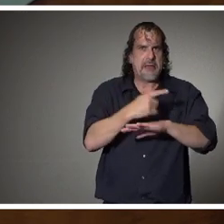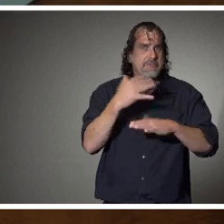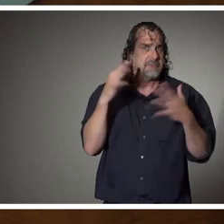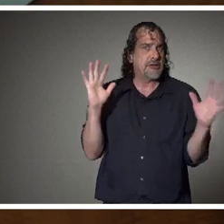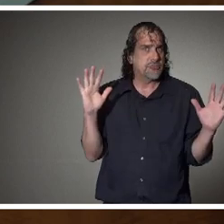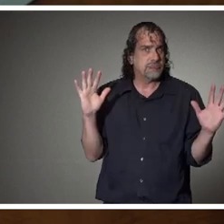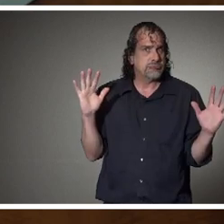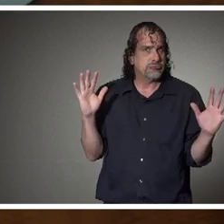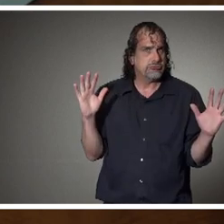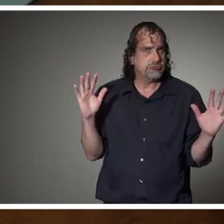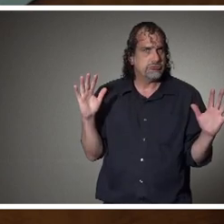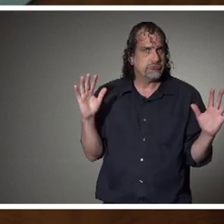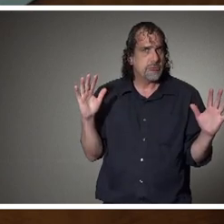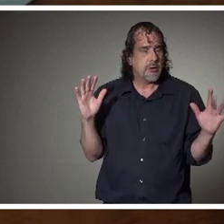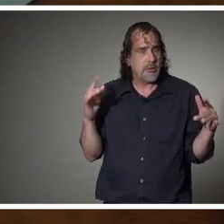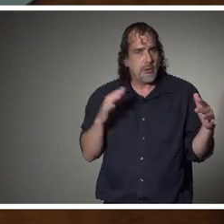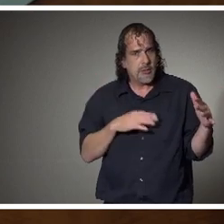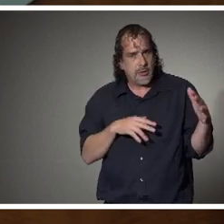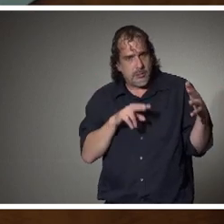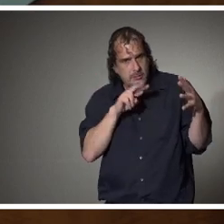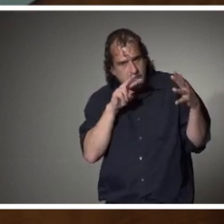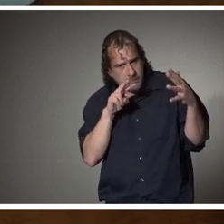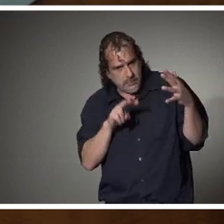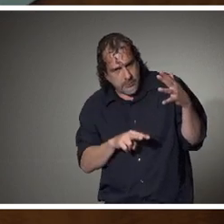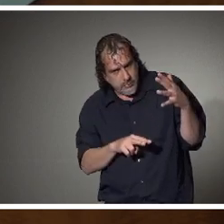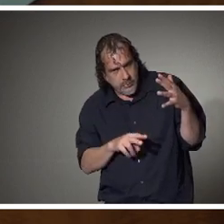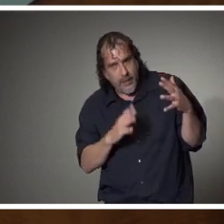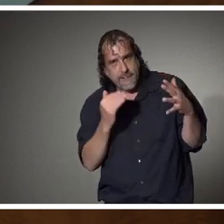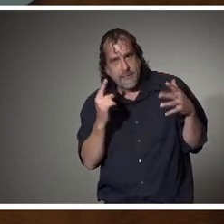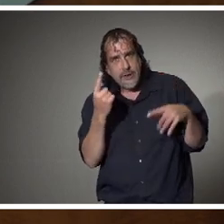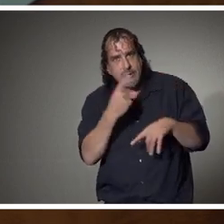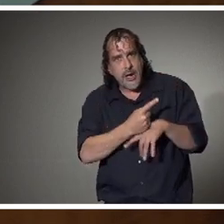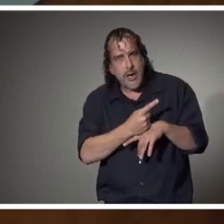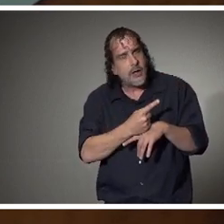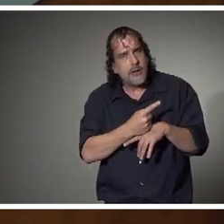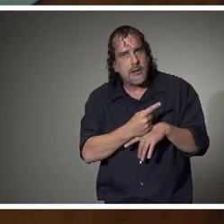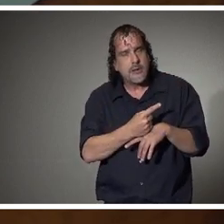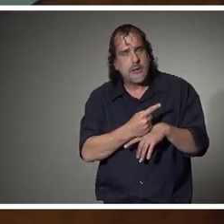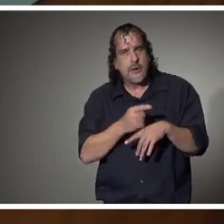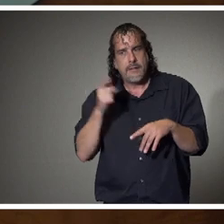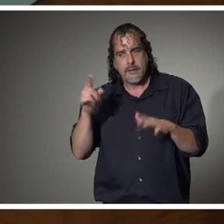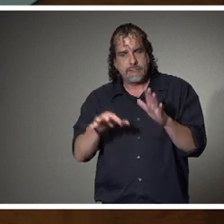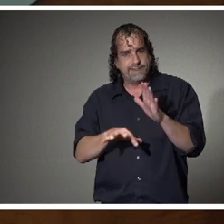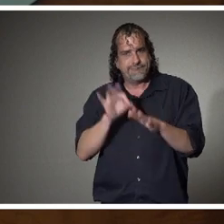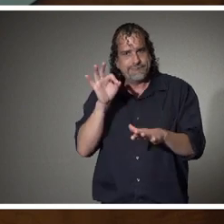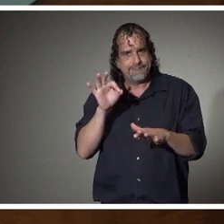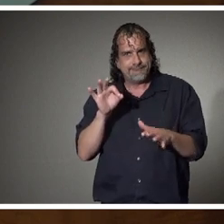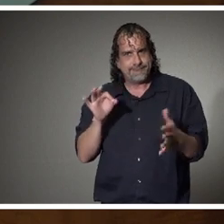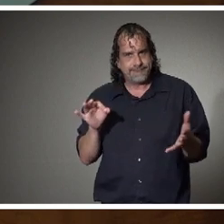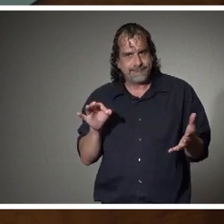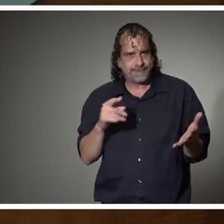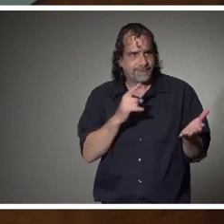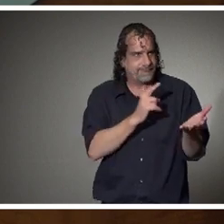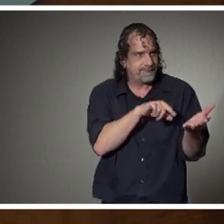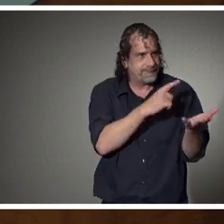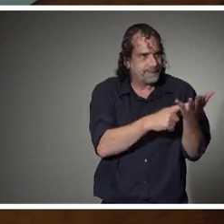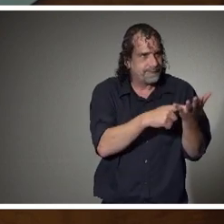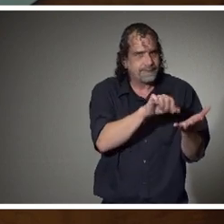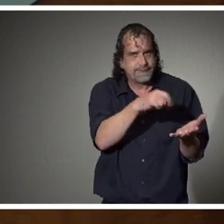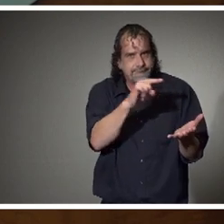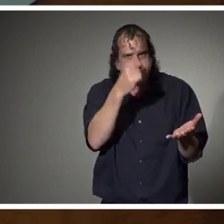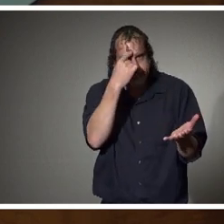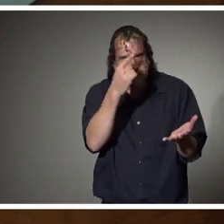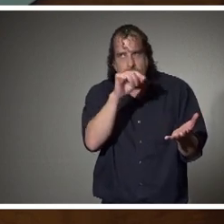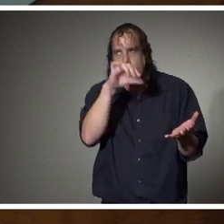that would be adequate. As we got towards the end of March, what they found in talking to governors and other leaders